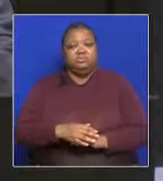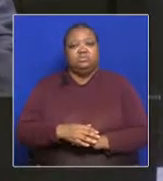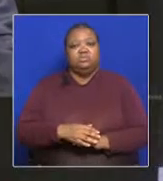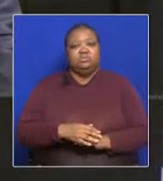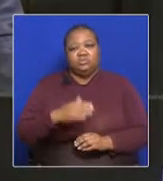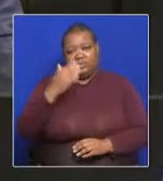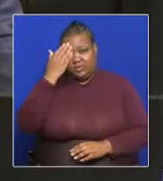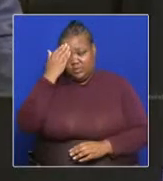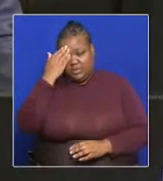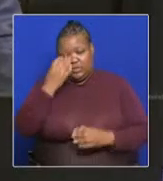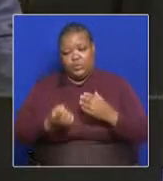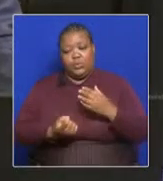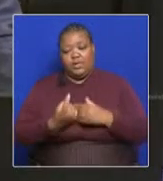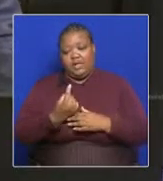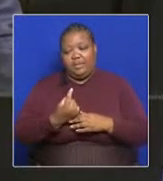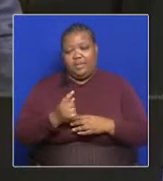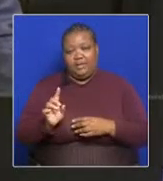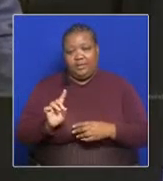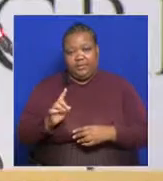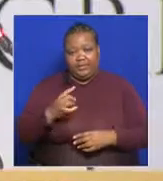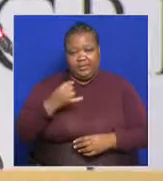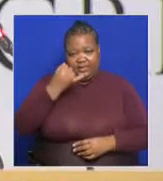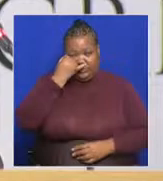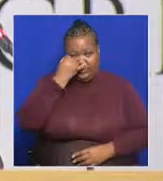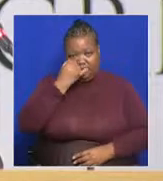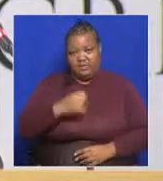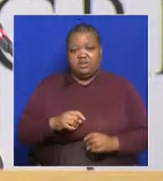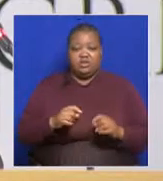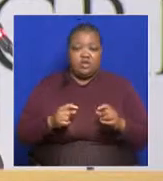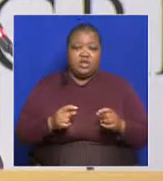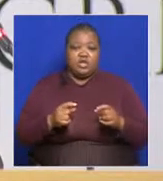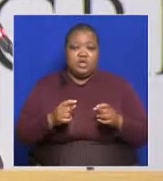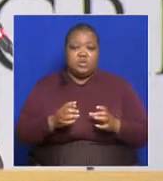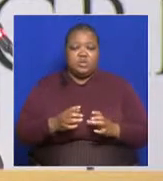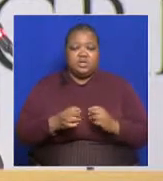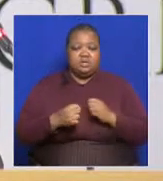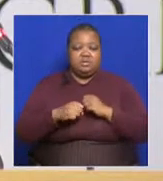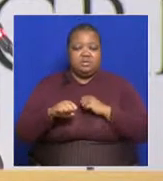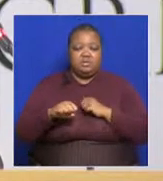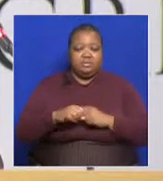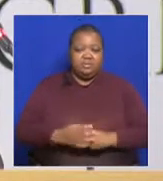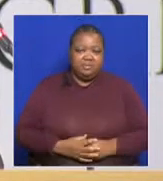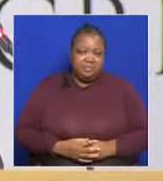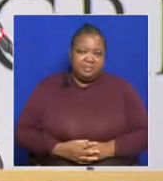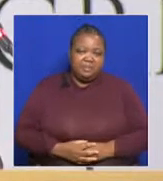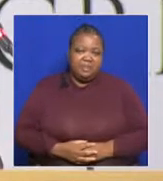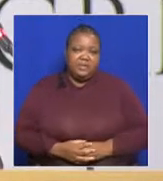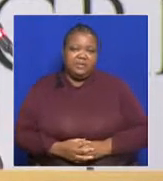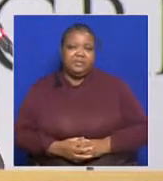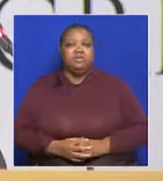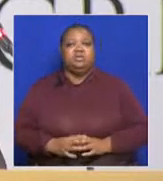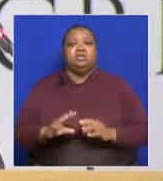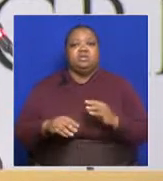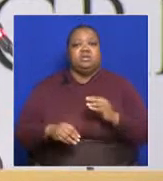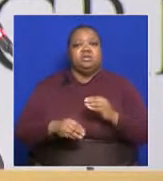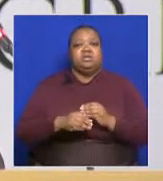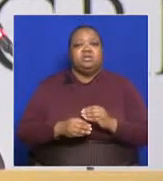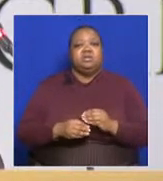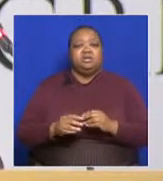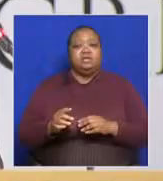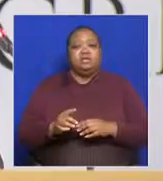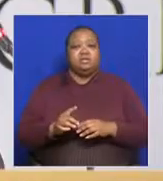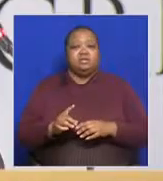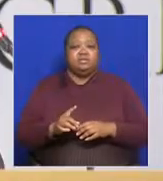drugs. Commissioner, I strongly disagree with that. You know, and I'm going to add something else, Commissioner, just to enlighten